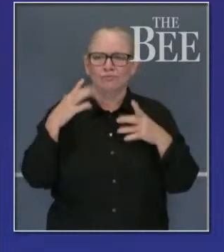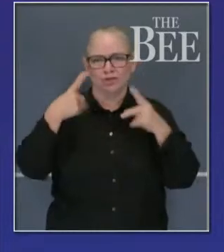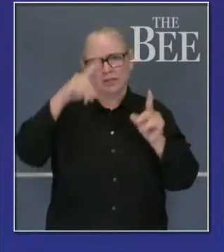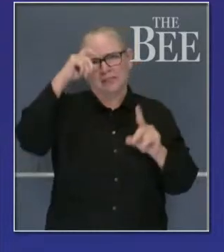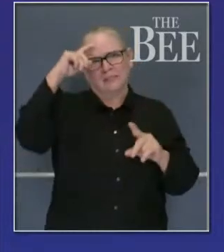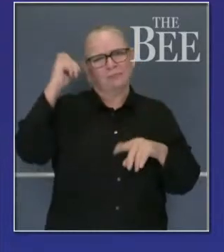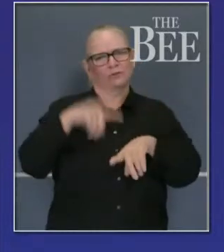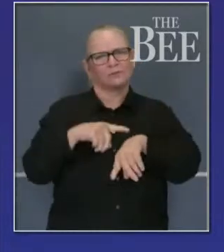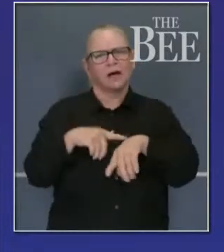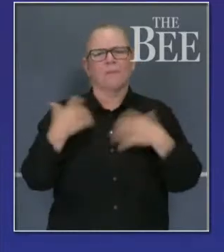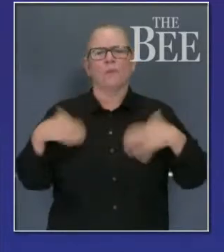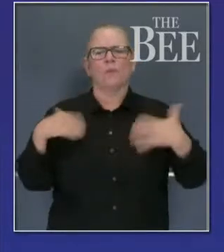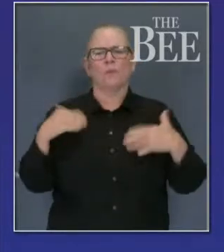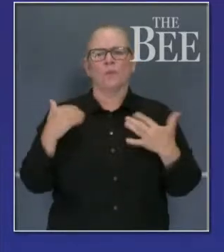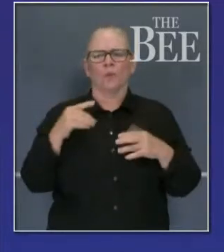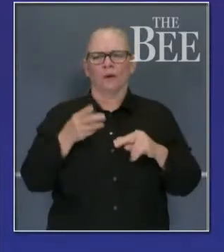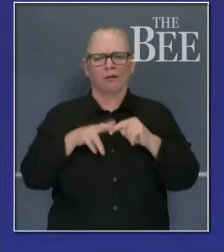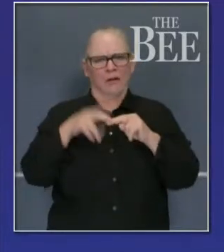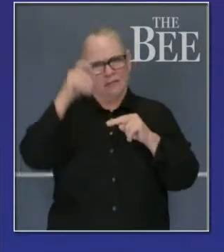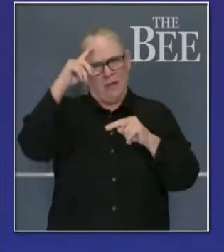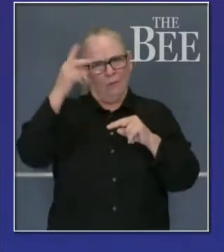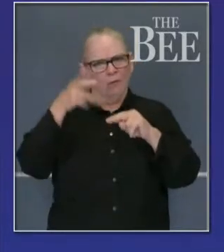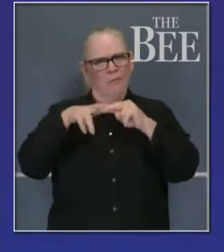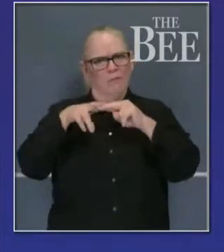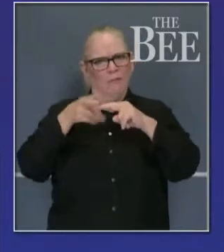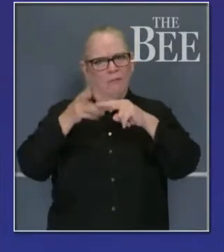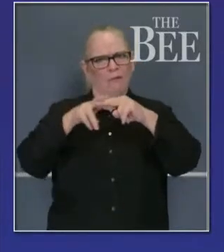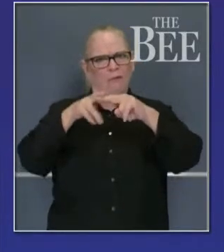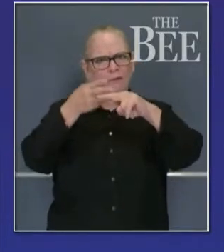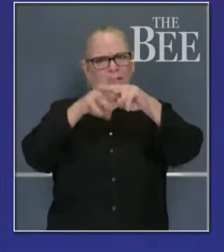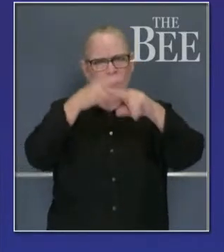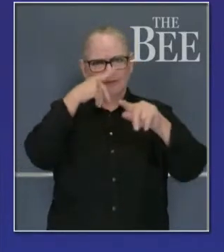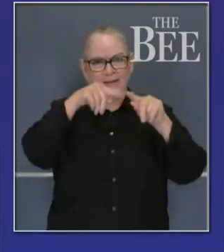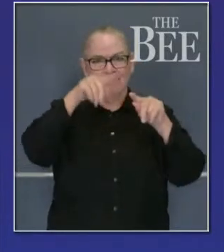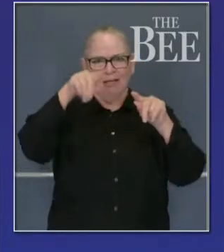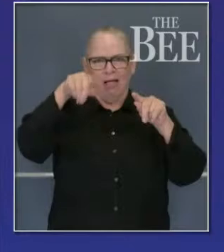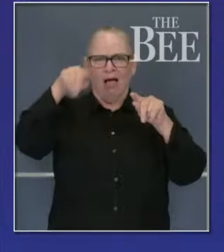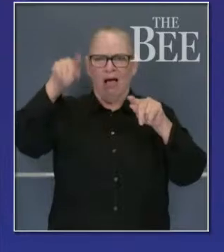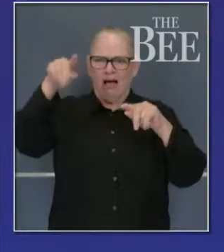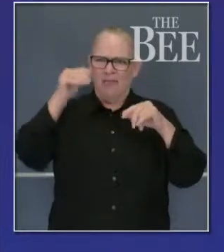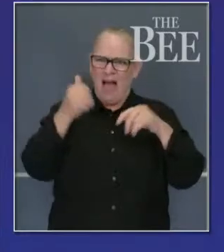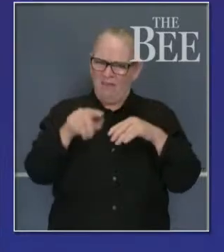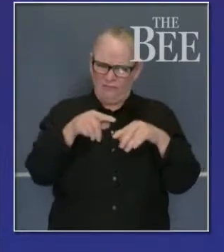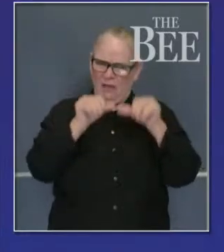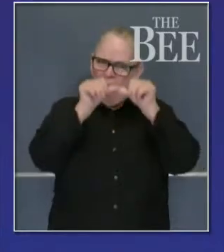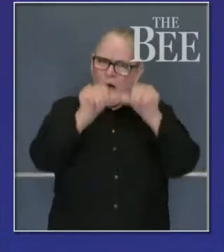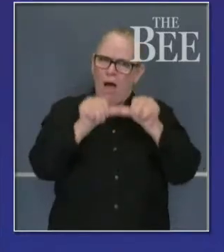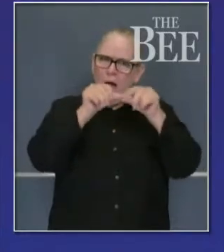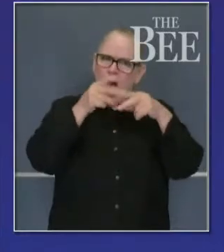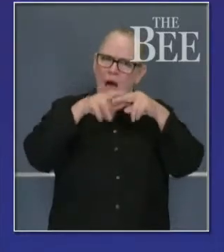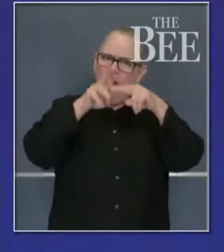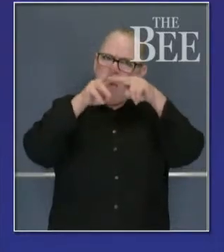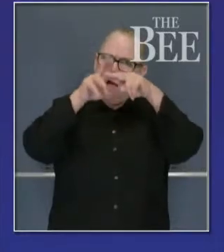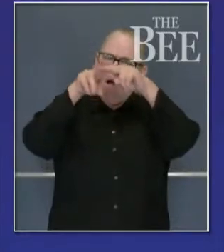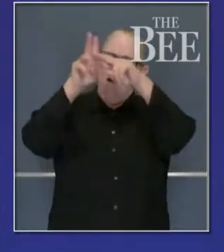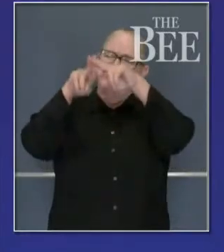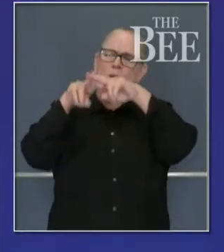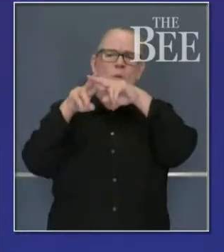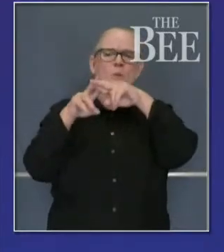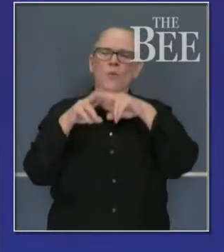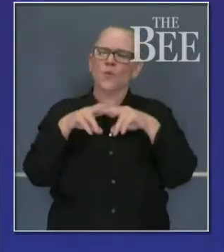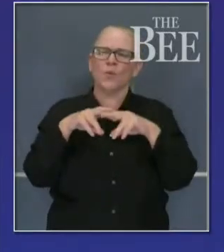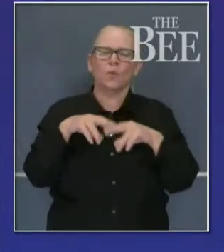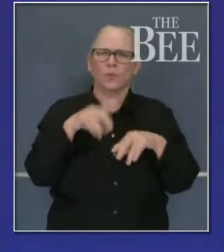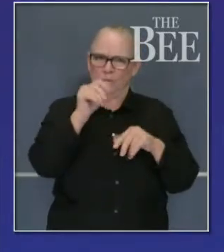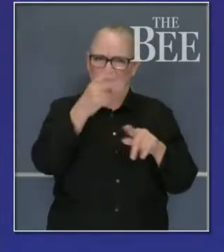months increasing over the last number of decades is a direct cause and effect to the experience that we're currently having,